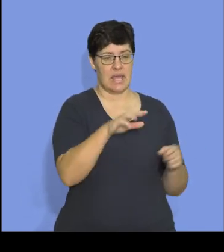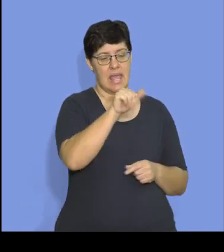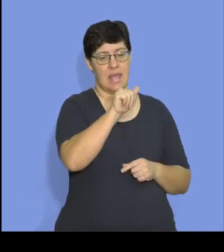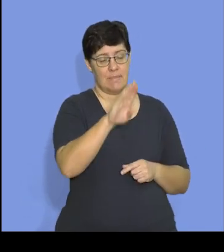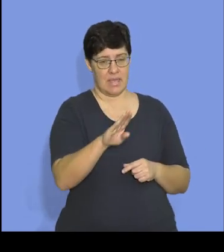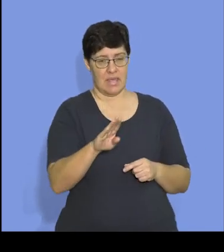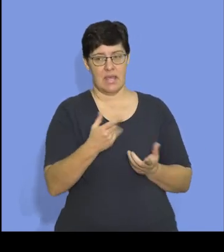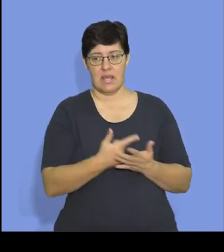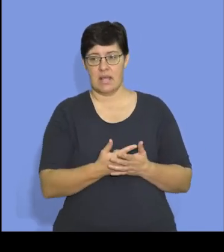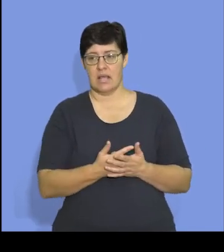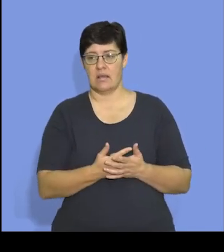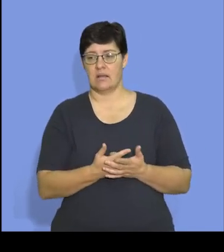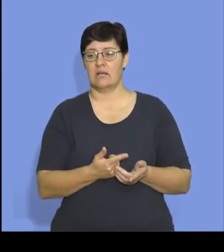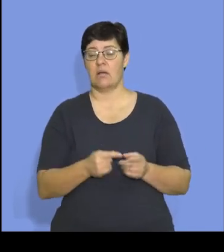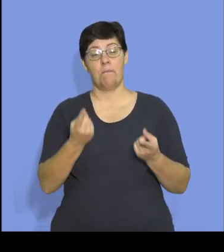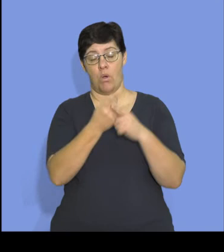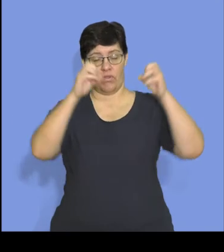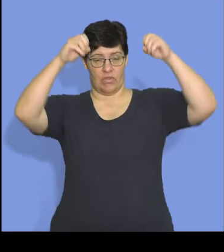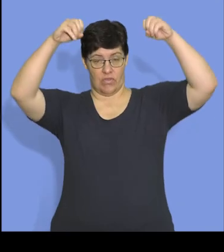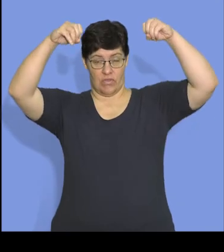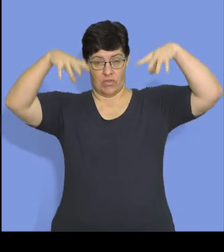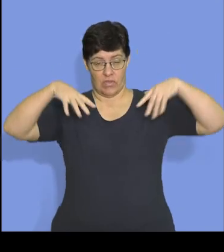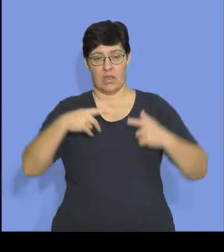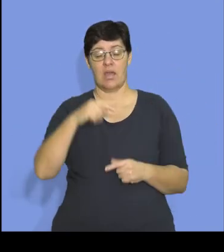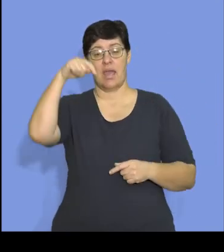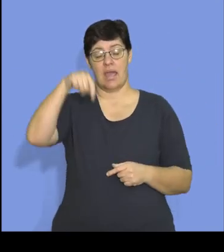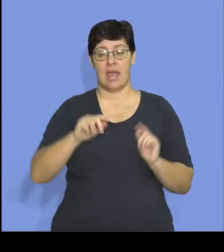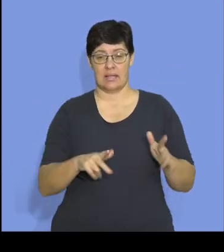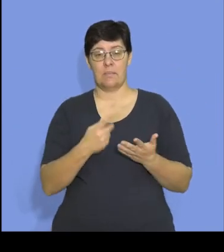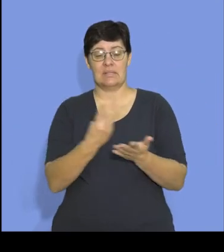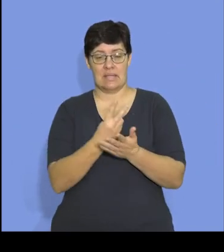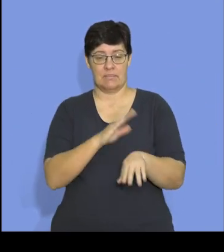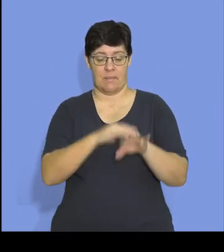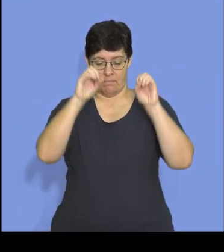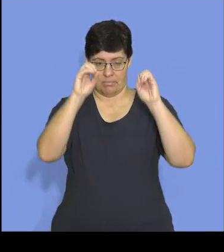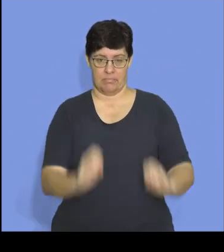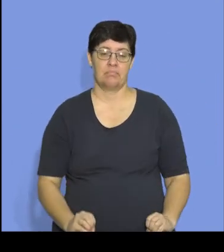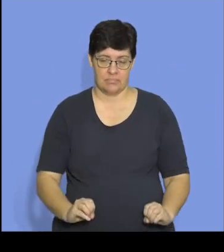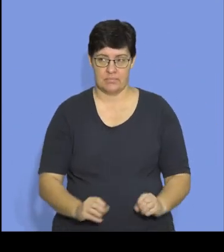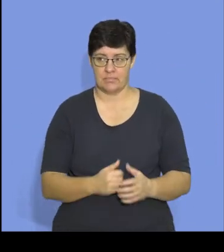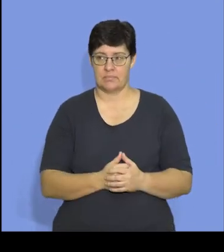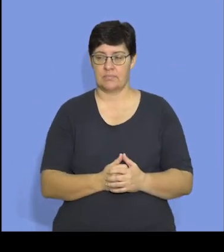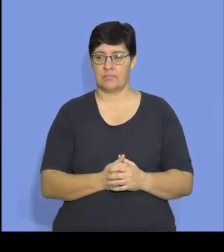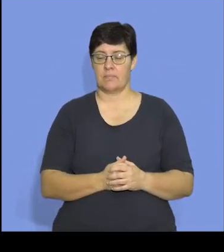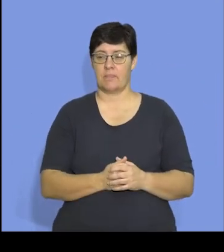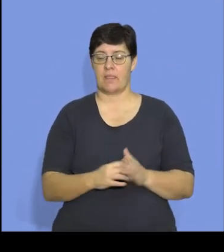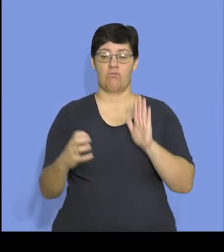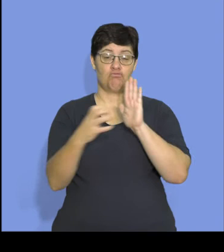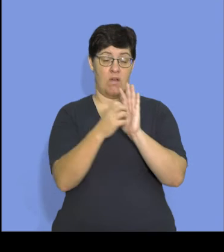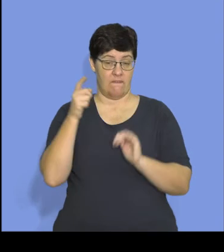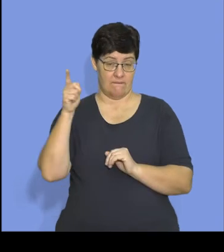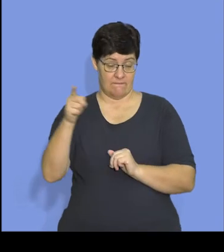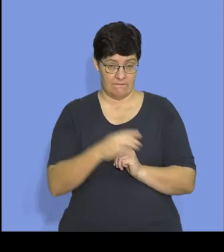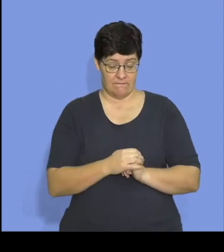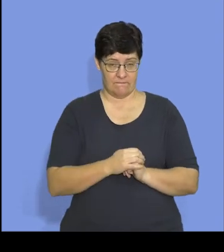Both objects start from a height of 8, strike the ground at the same time. So here's our graphs.